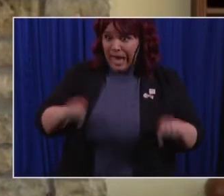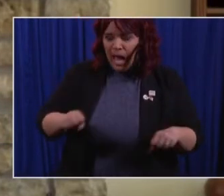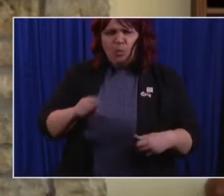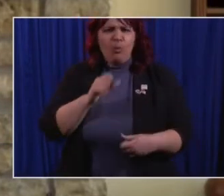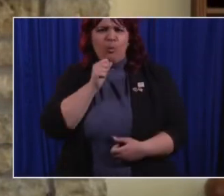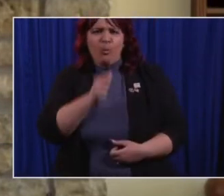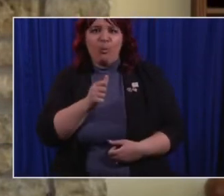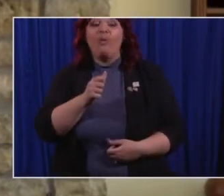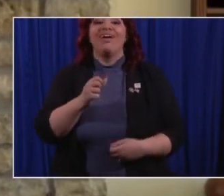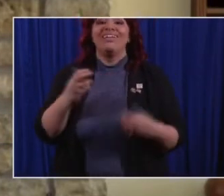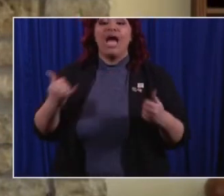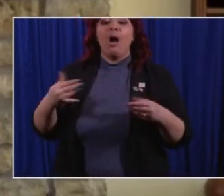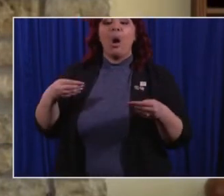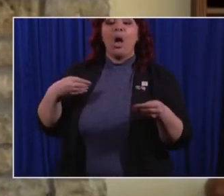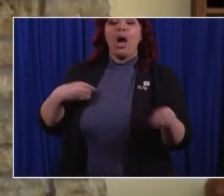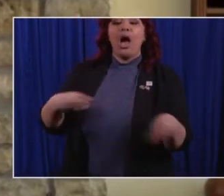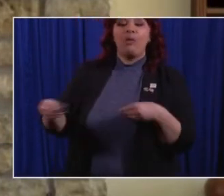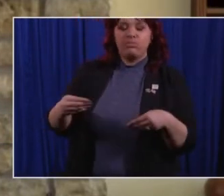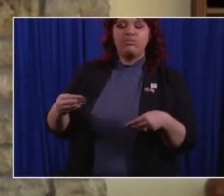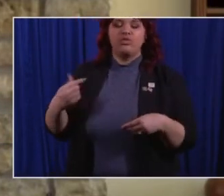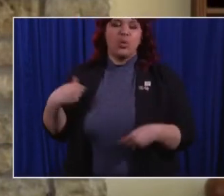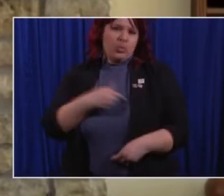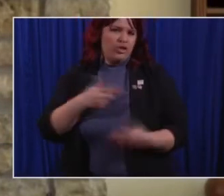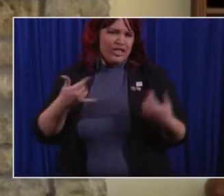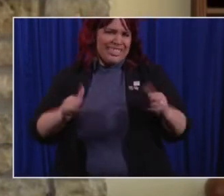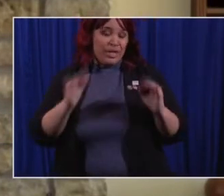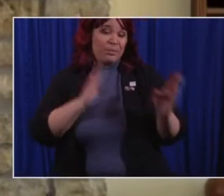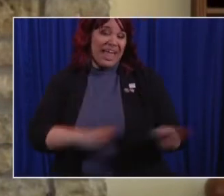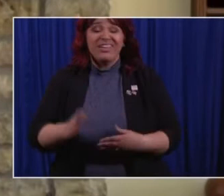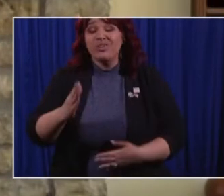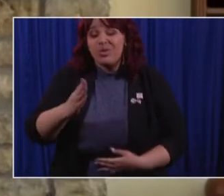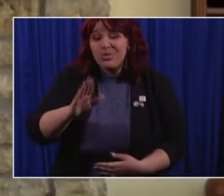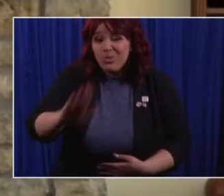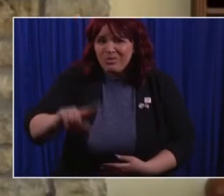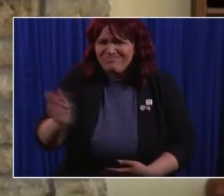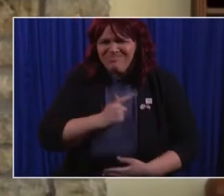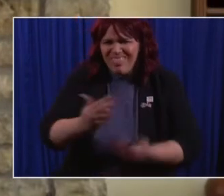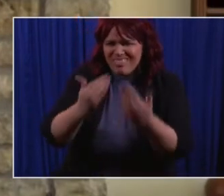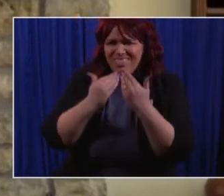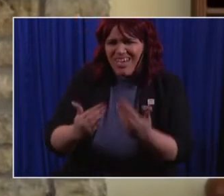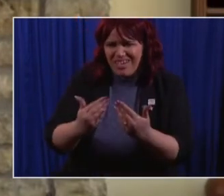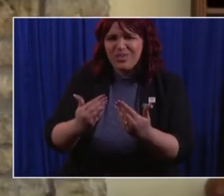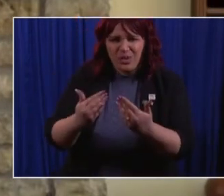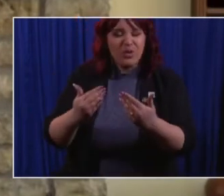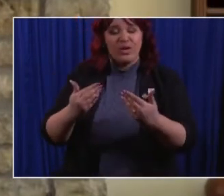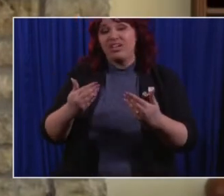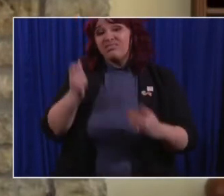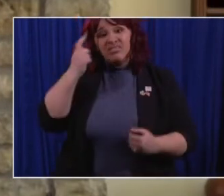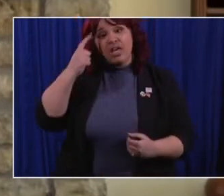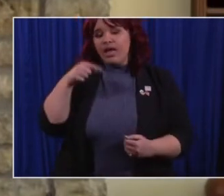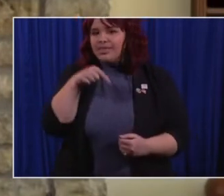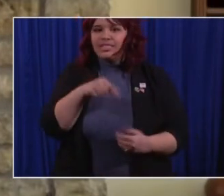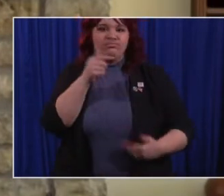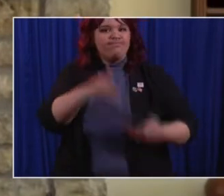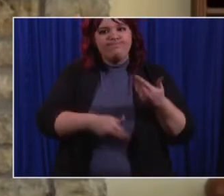a work in progress. So thank you for asking that question, because it's the question that we've been really working on.